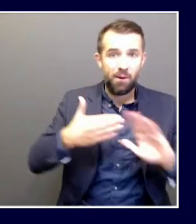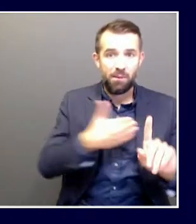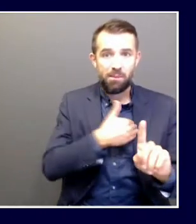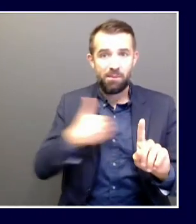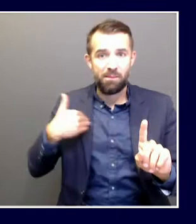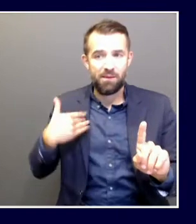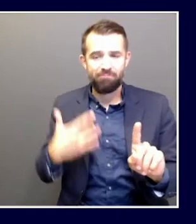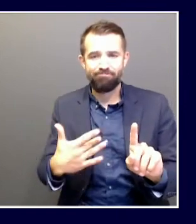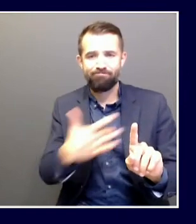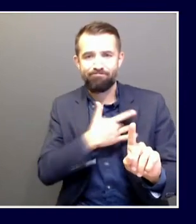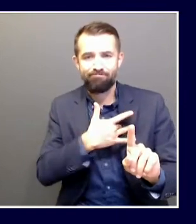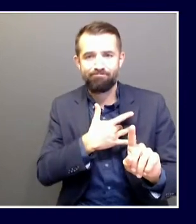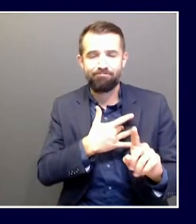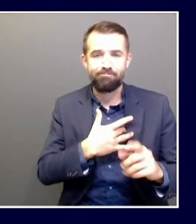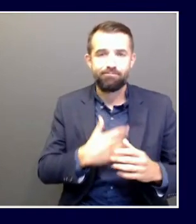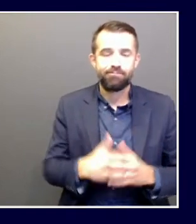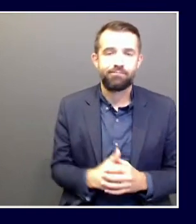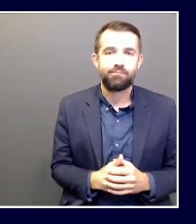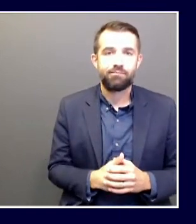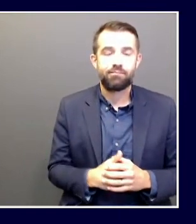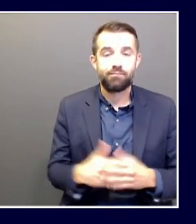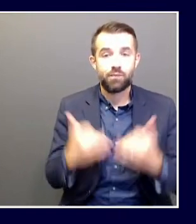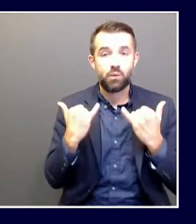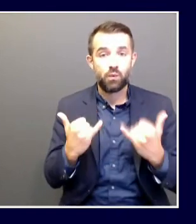Right now in the state, there are a total of